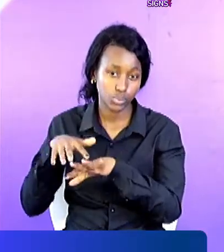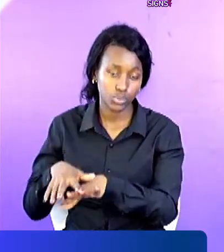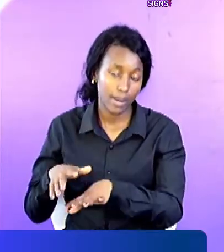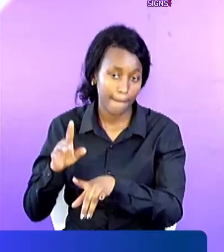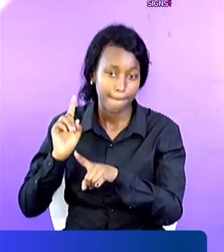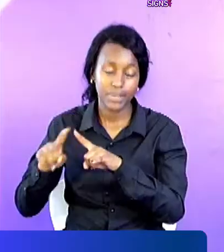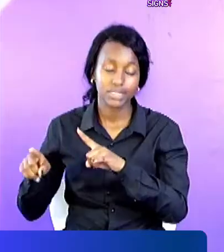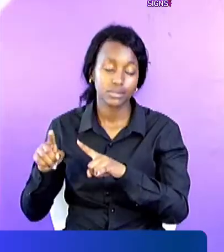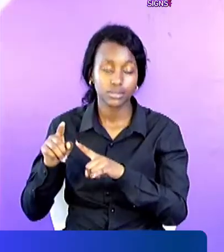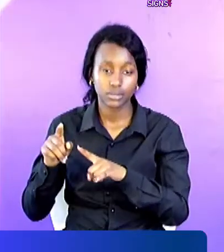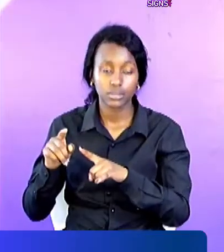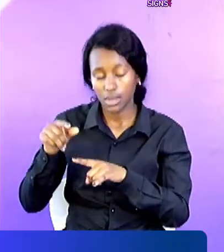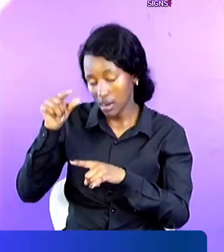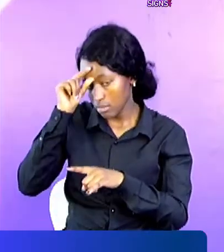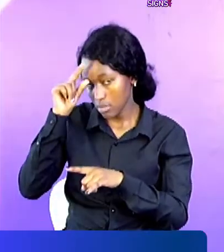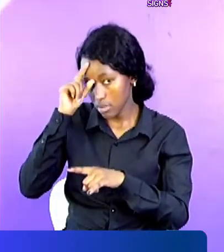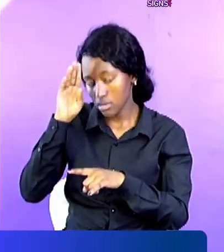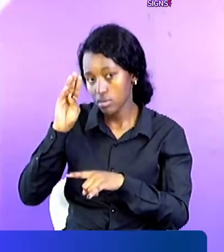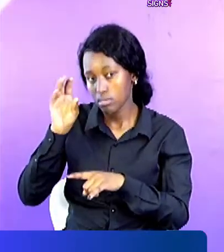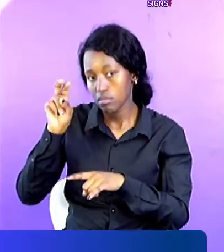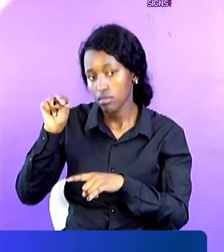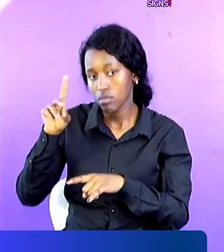bonds it is yearly.